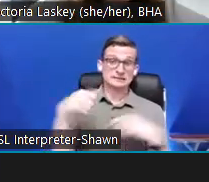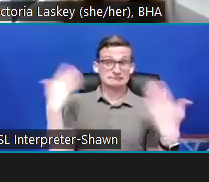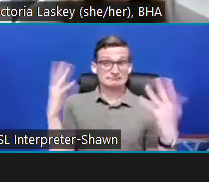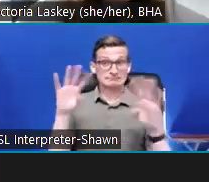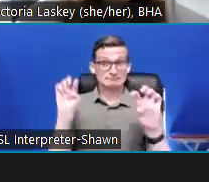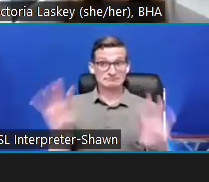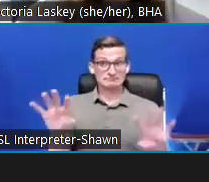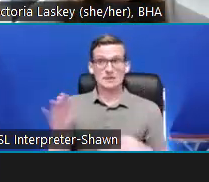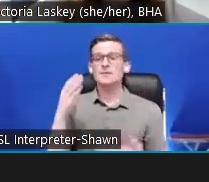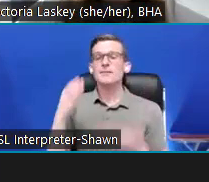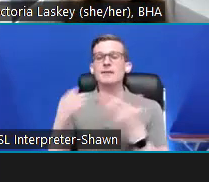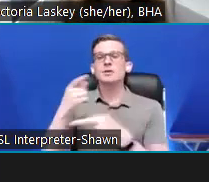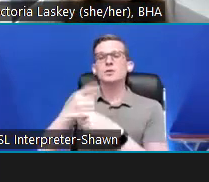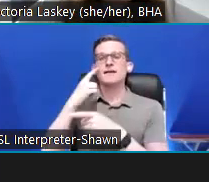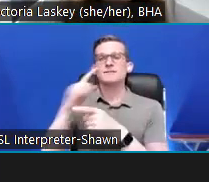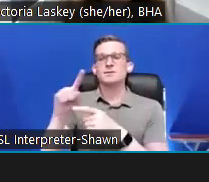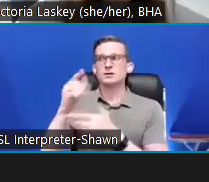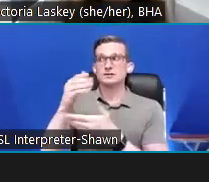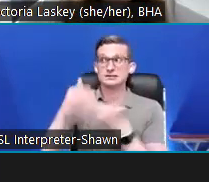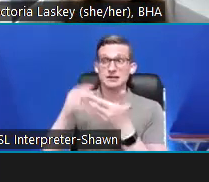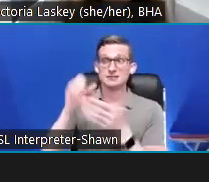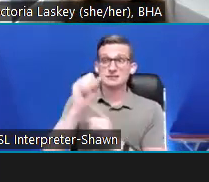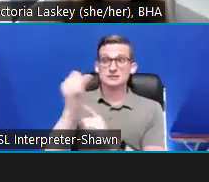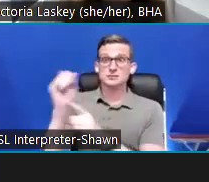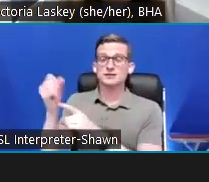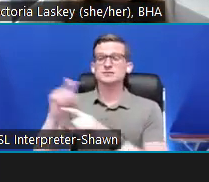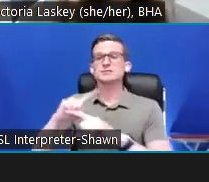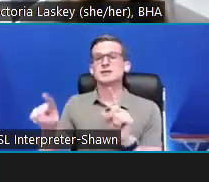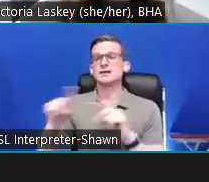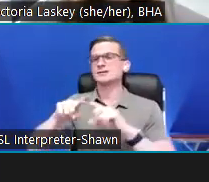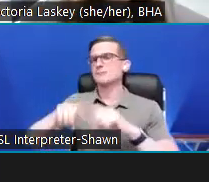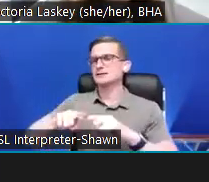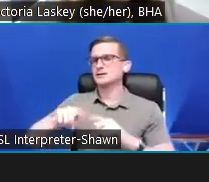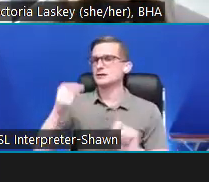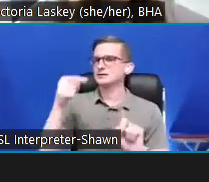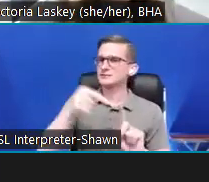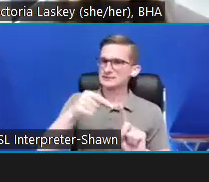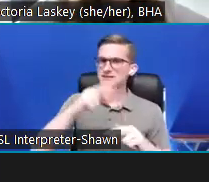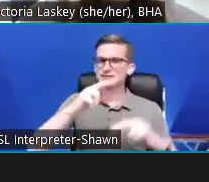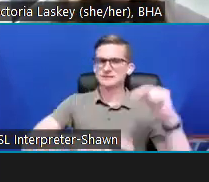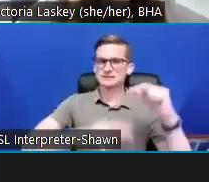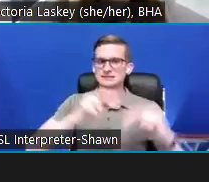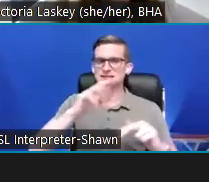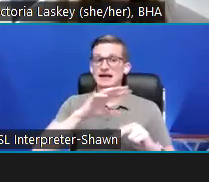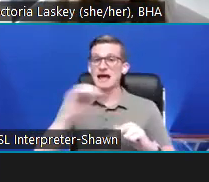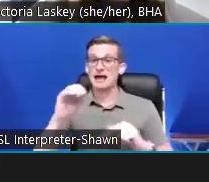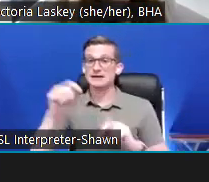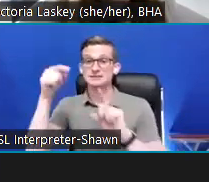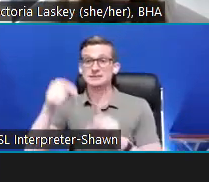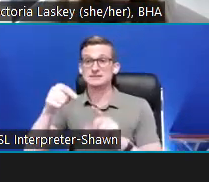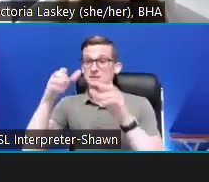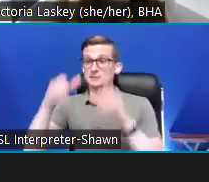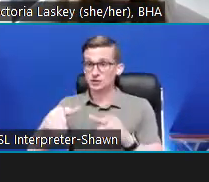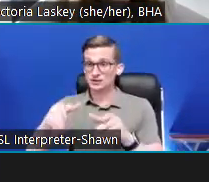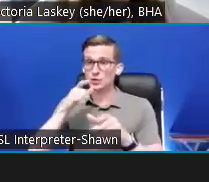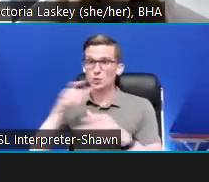It's going to get down to the specific facility, and in some cases, it's going to get down to the specific person receiving services. There